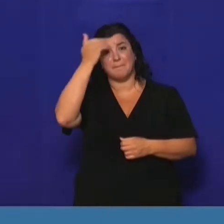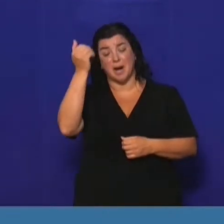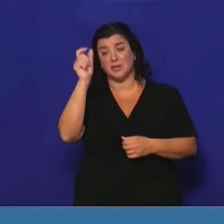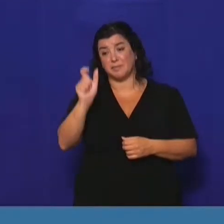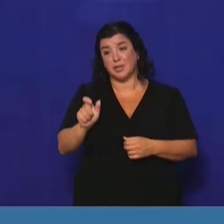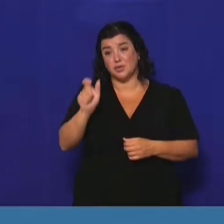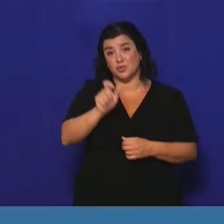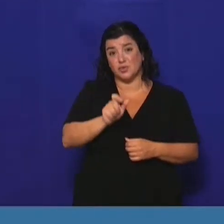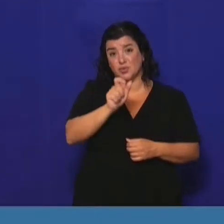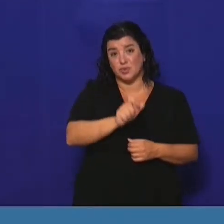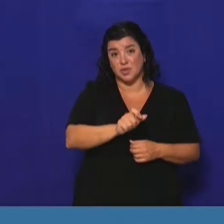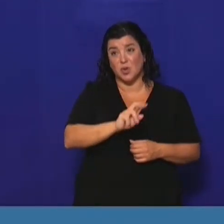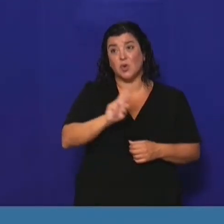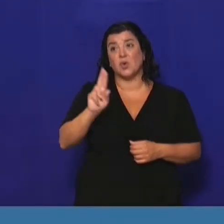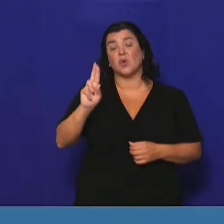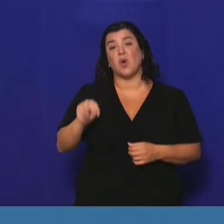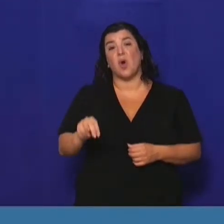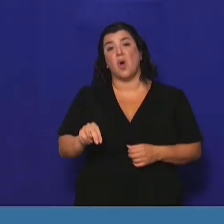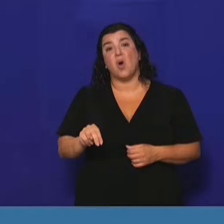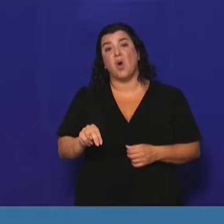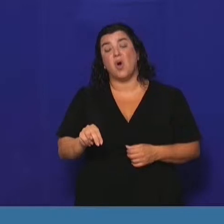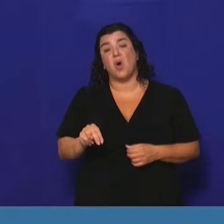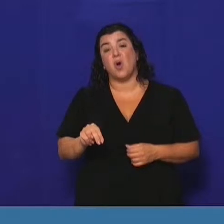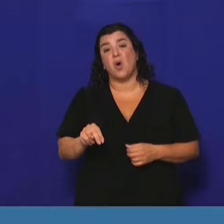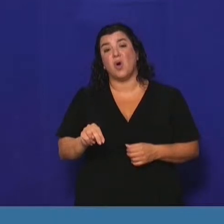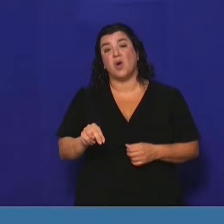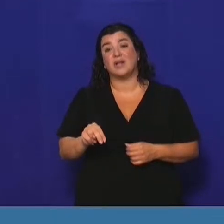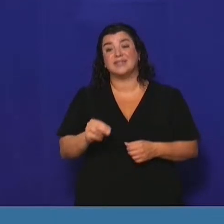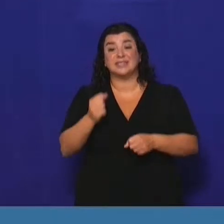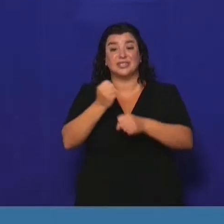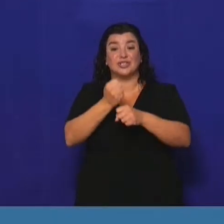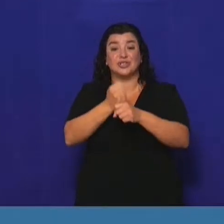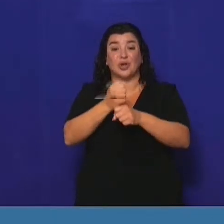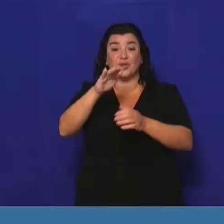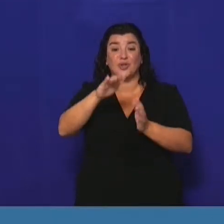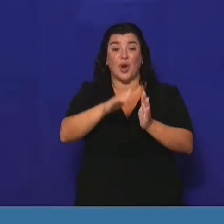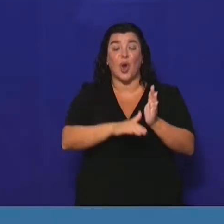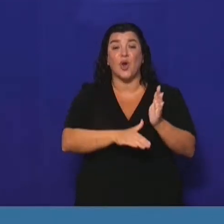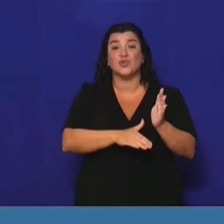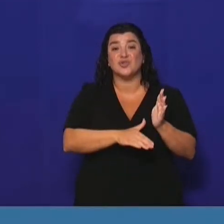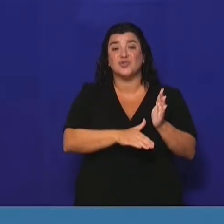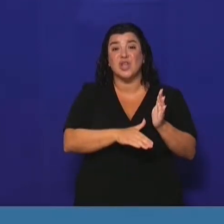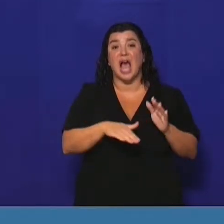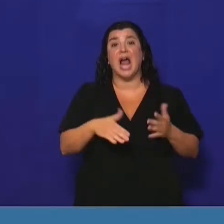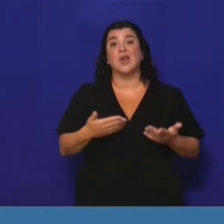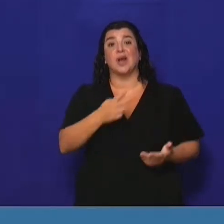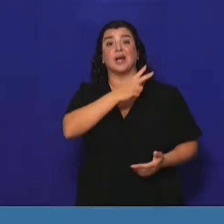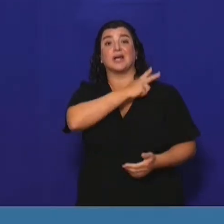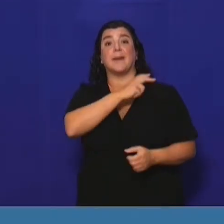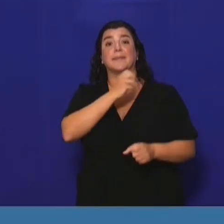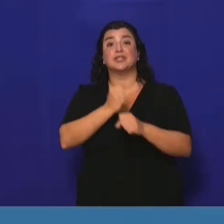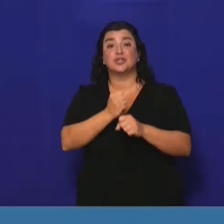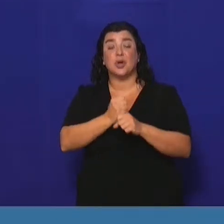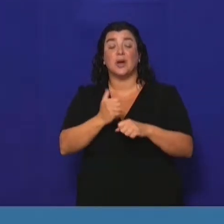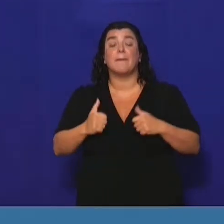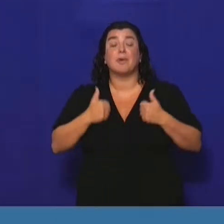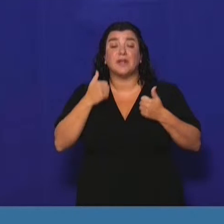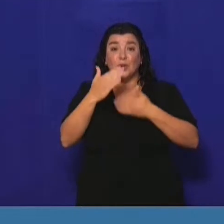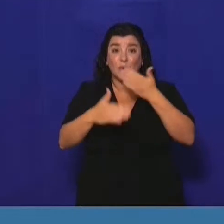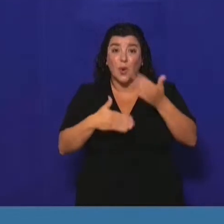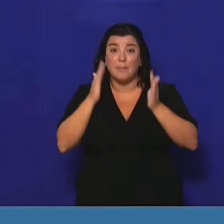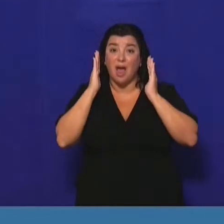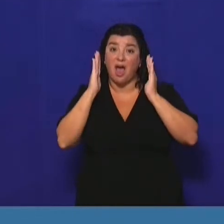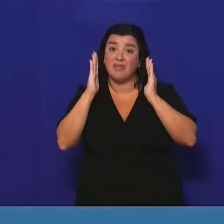tal-persuni u anka il-fatt li inti jintilef il-produttività. Allura importanti li kull employer jieħu l-mezzi ta' mitigazzjoni